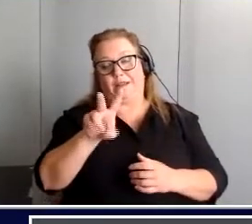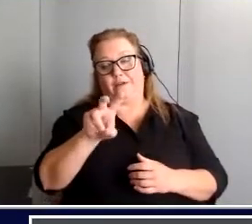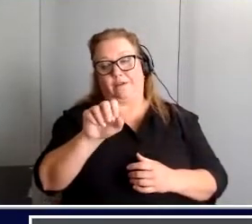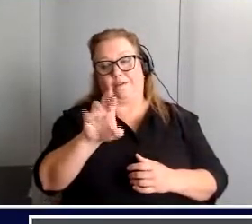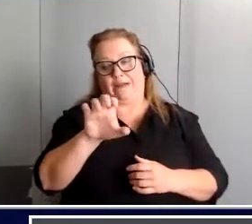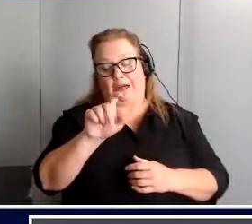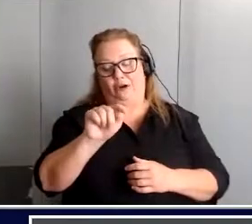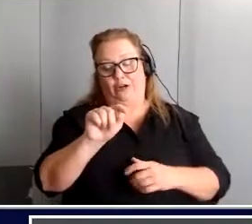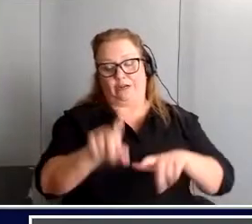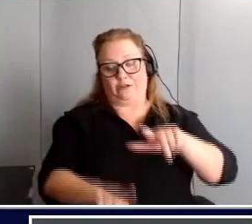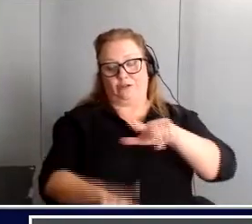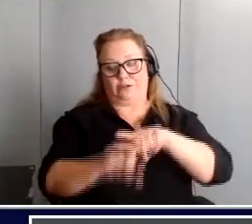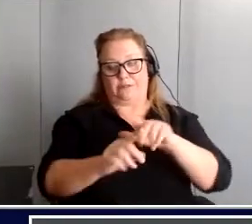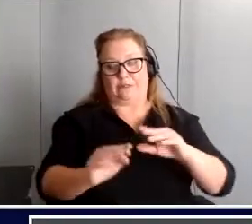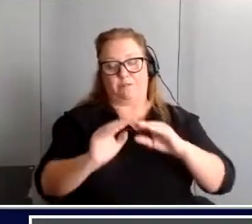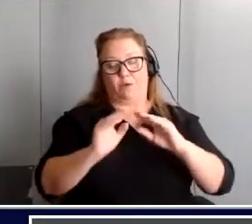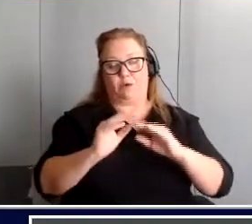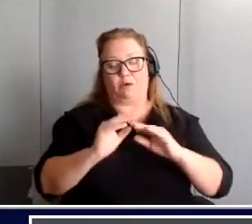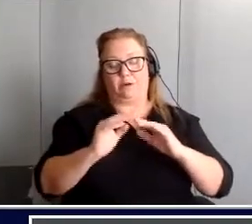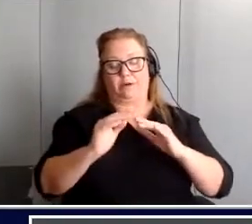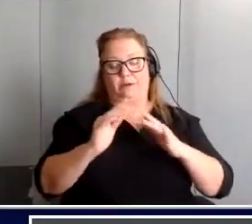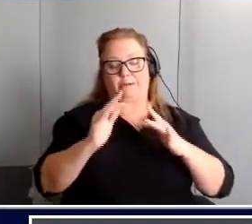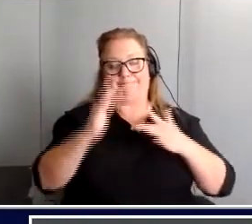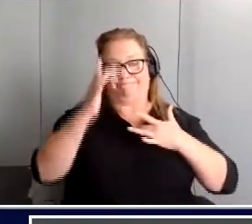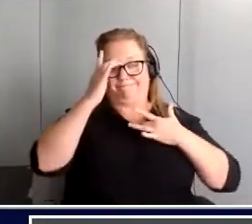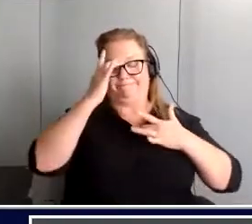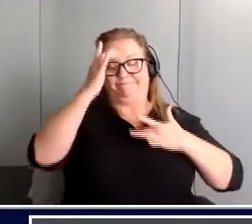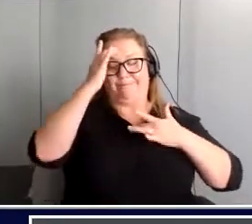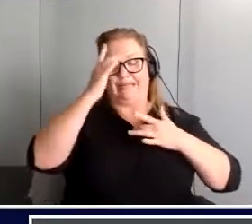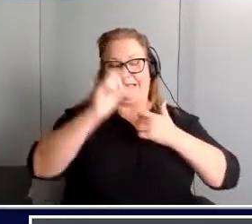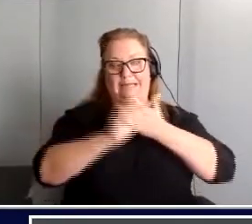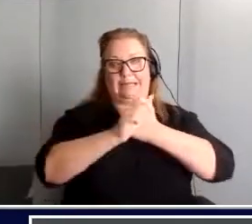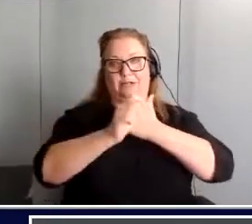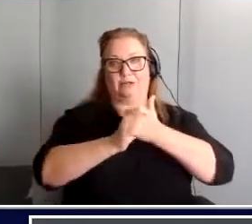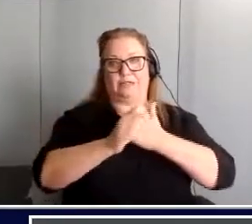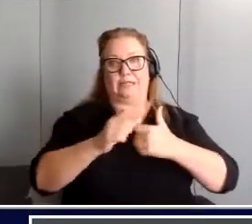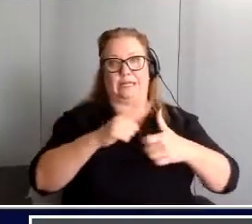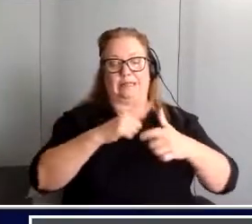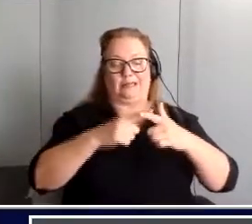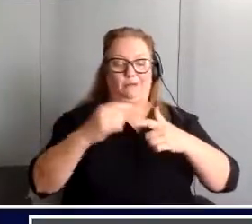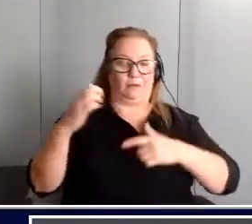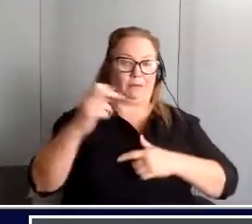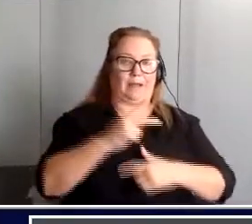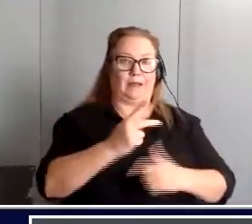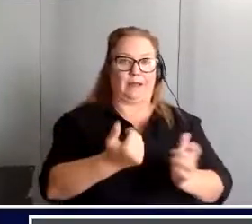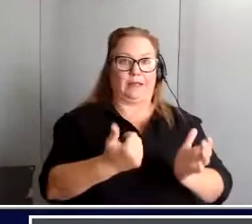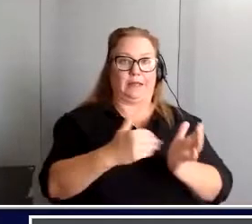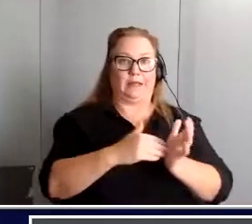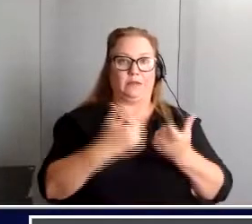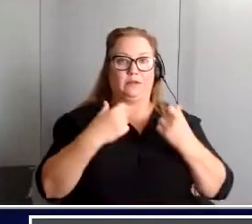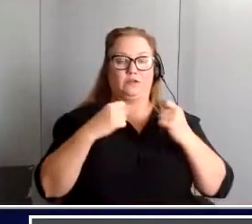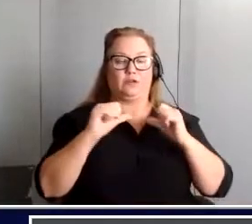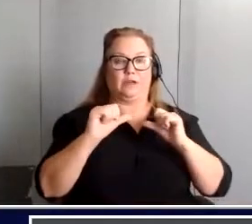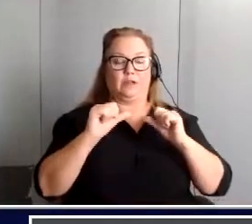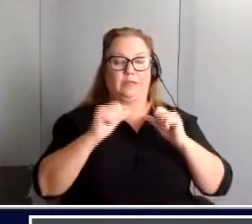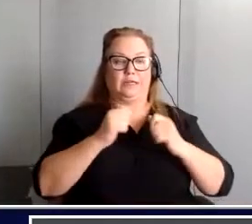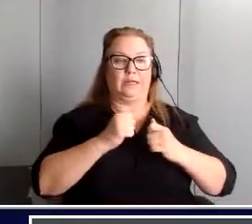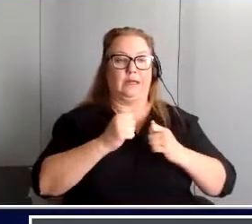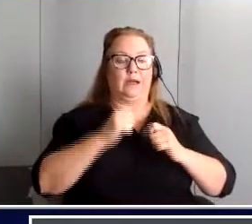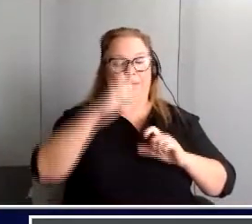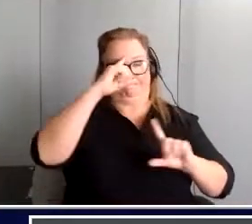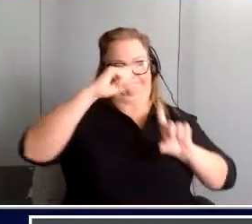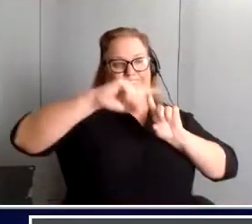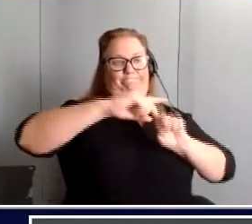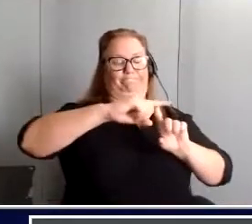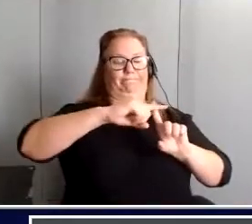more infectious or more dangerous. And then I'd say we're right back in it. But I think what they're trying to do is express optimism that because